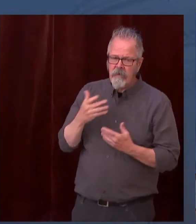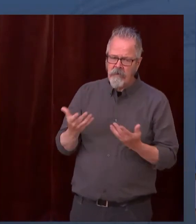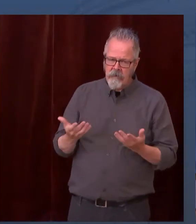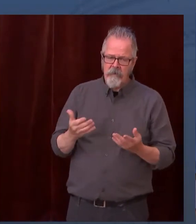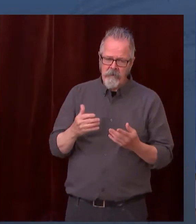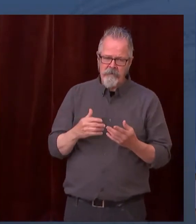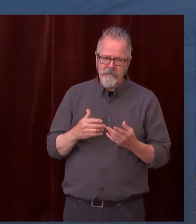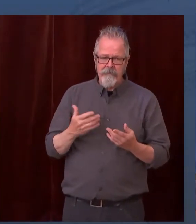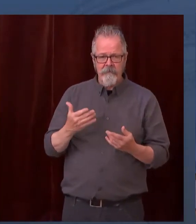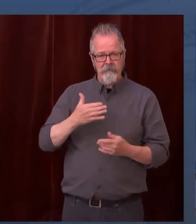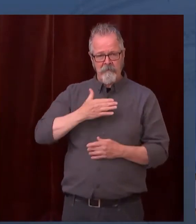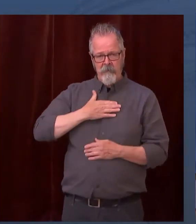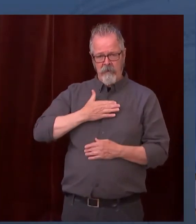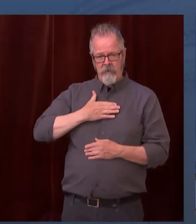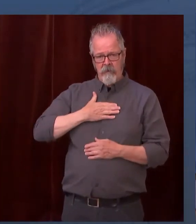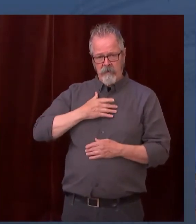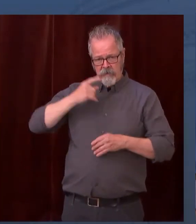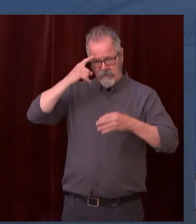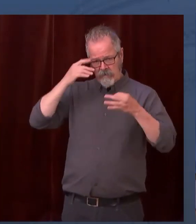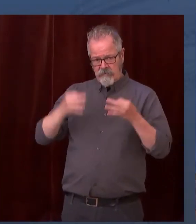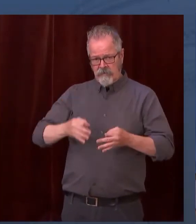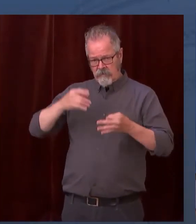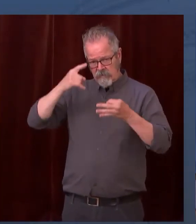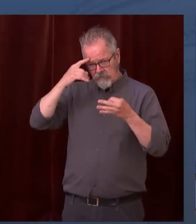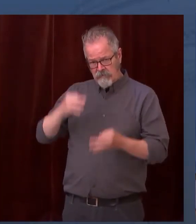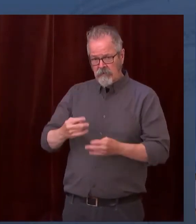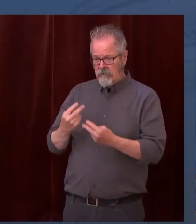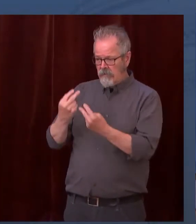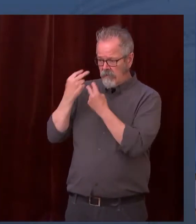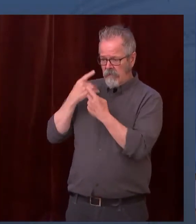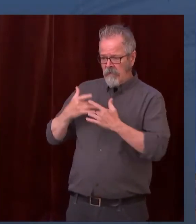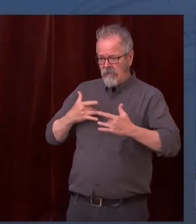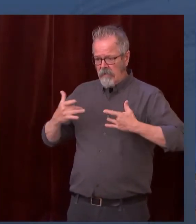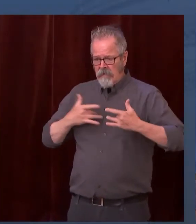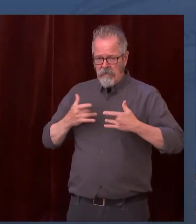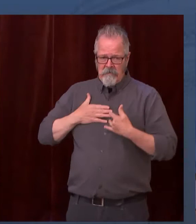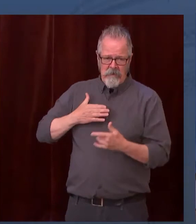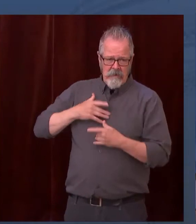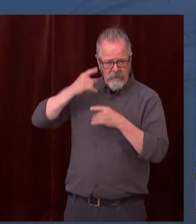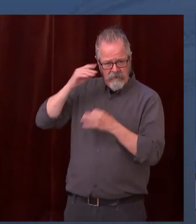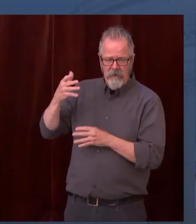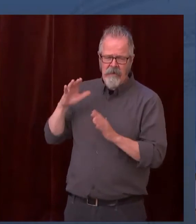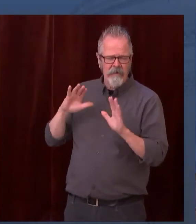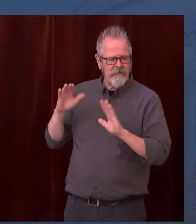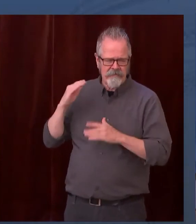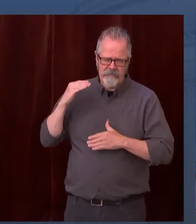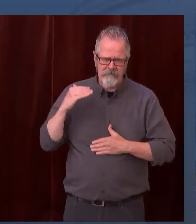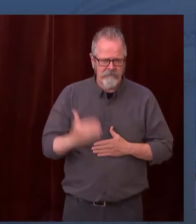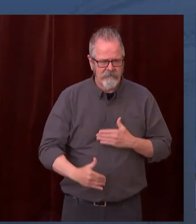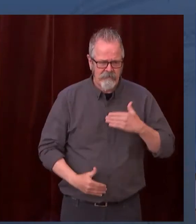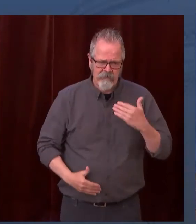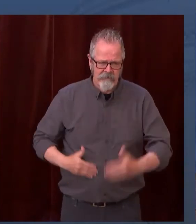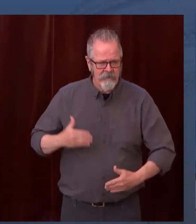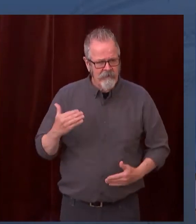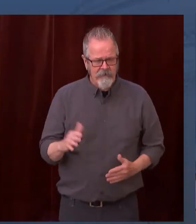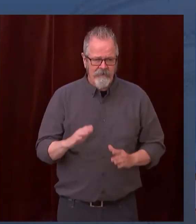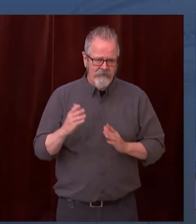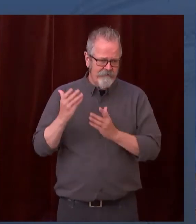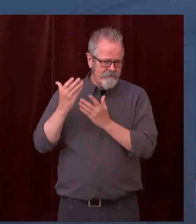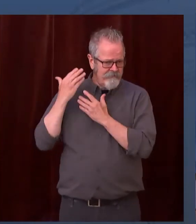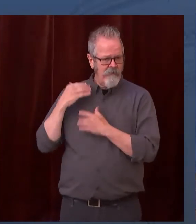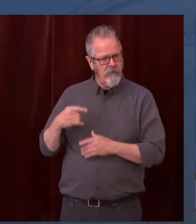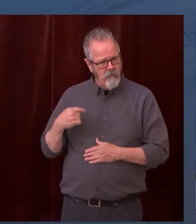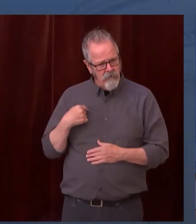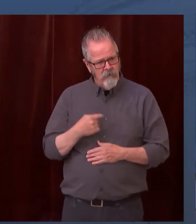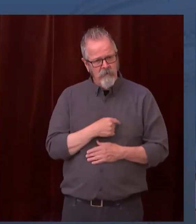been appropriate and based on science. And I can't think of any right now that I really regret. And we have had